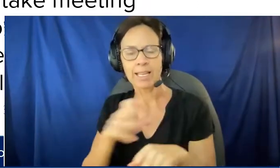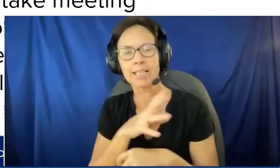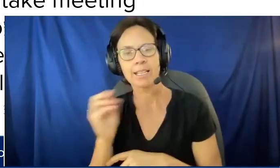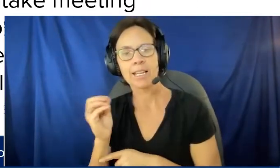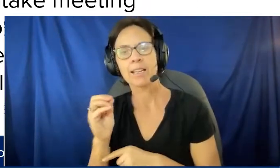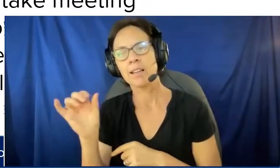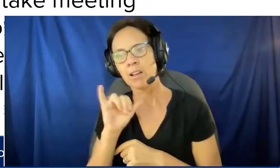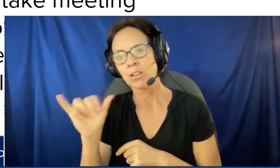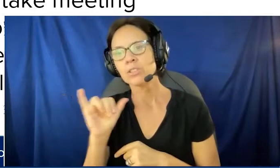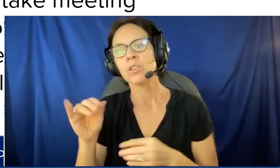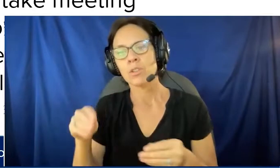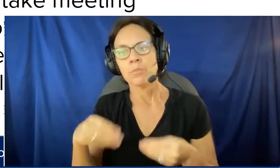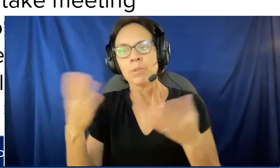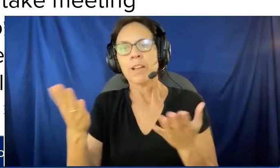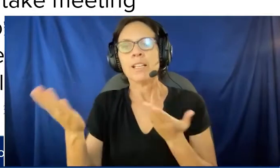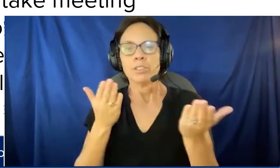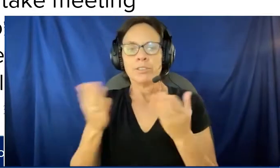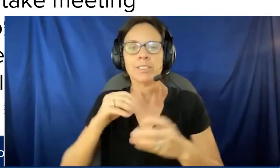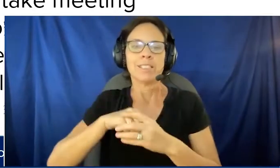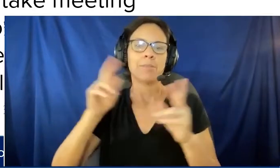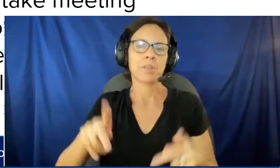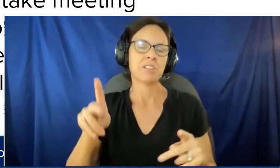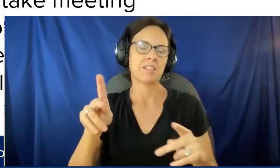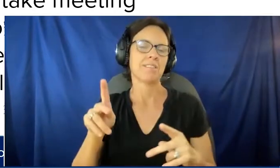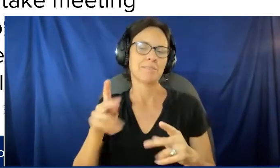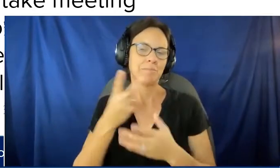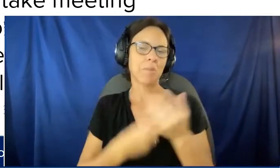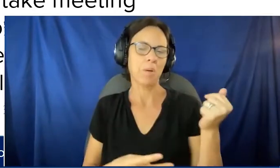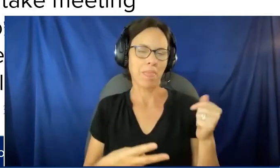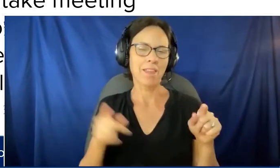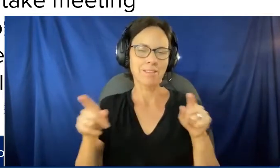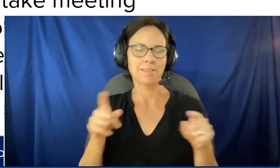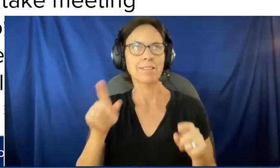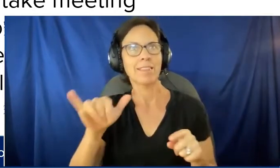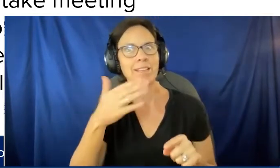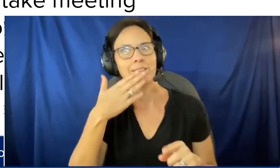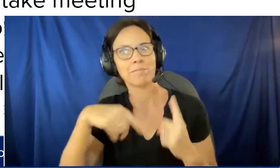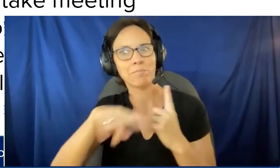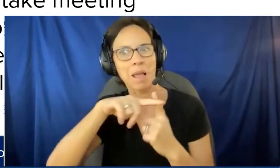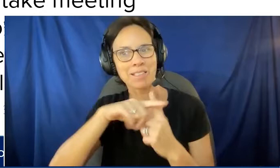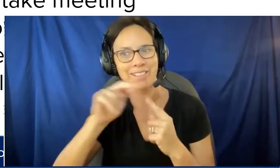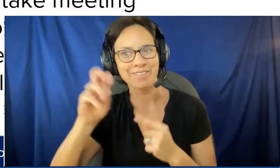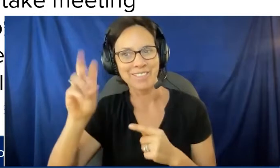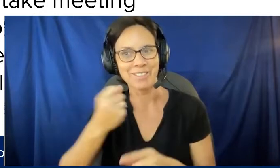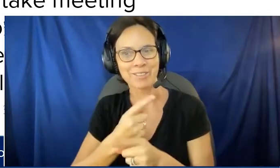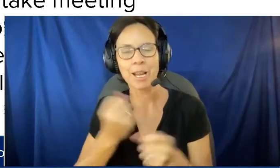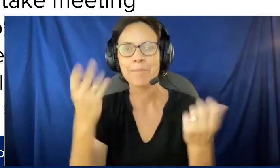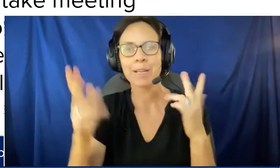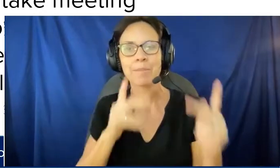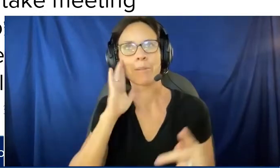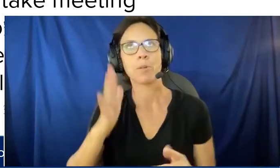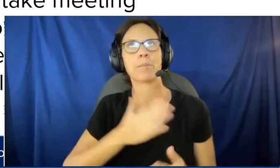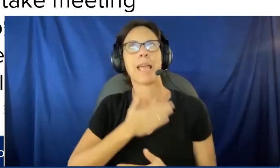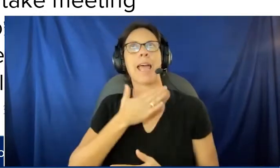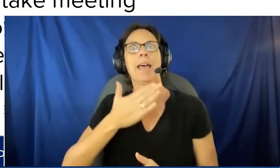do services in person. So that's good news. And I know lots of people will be very happy to hear that.